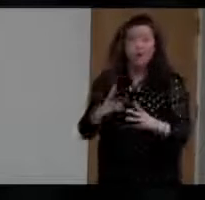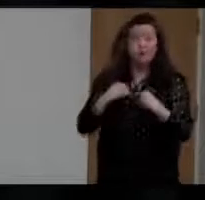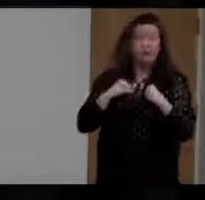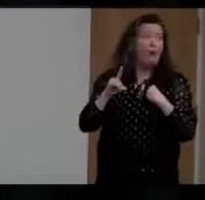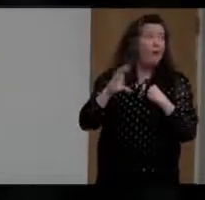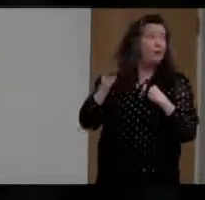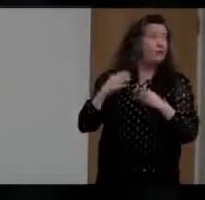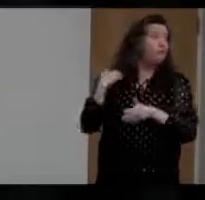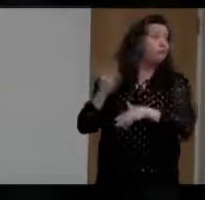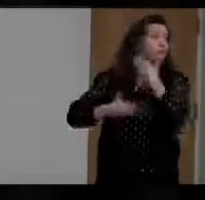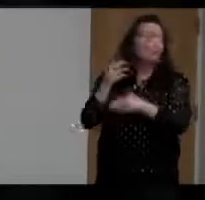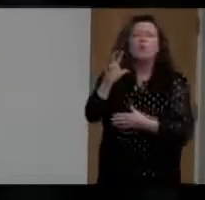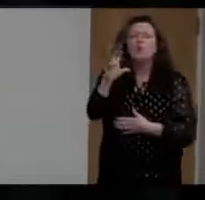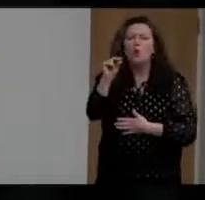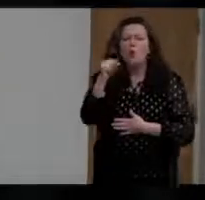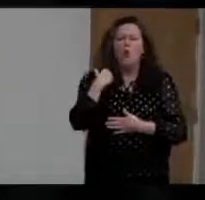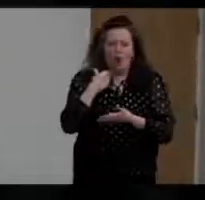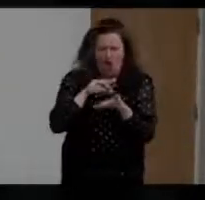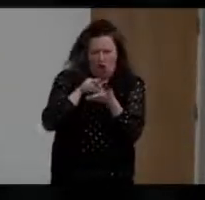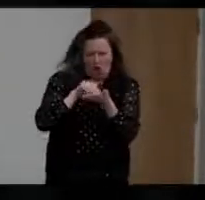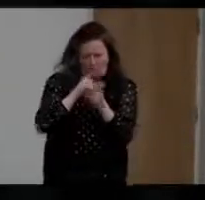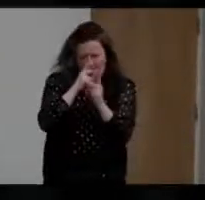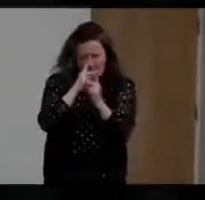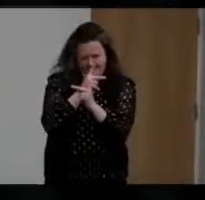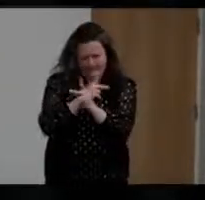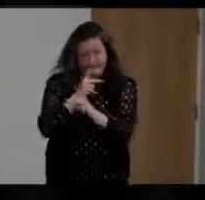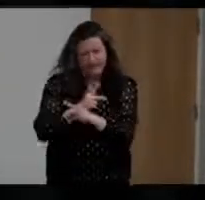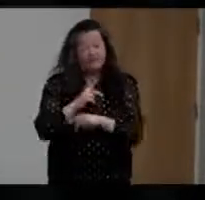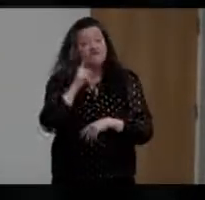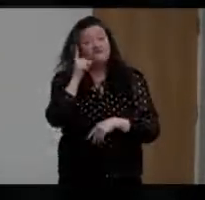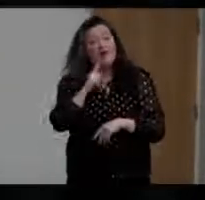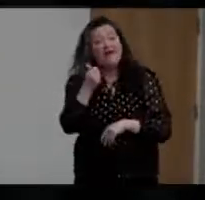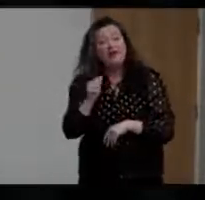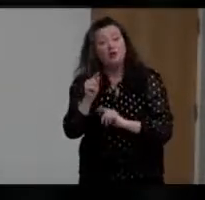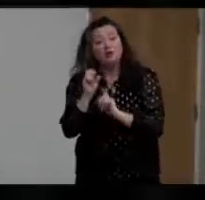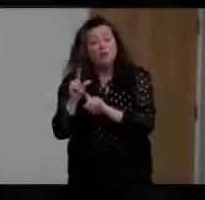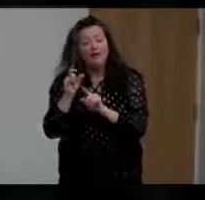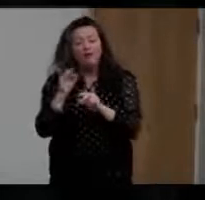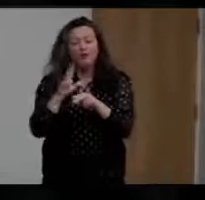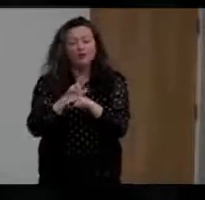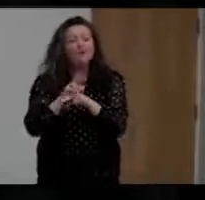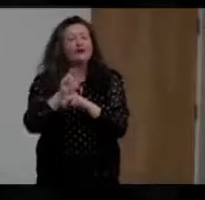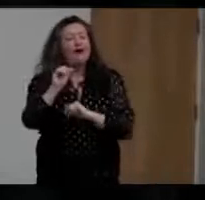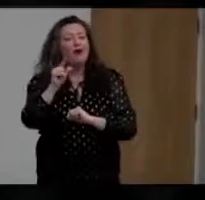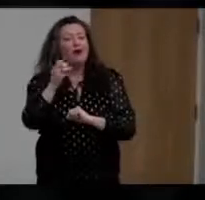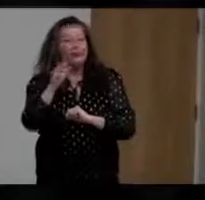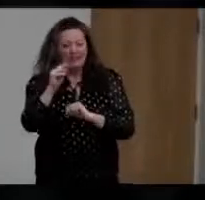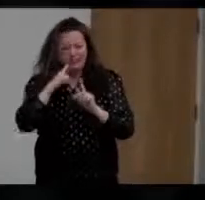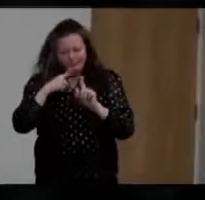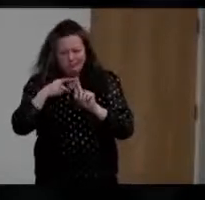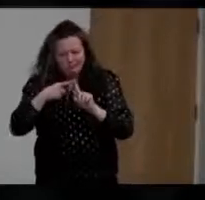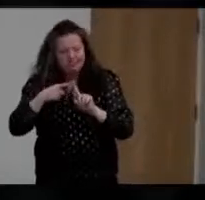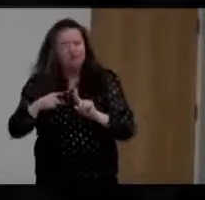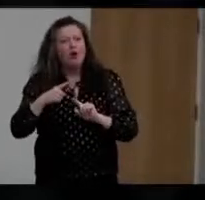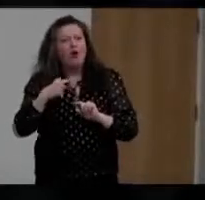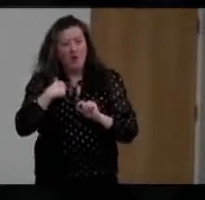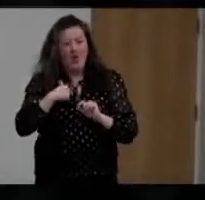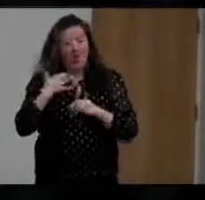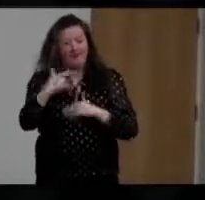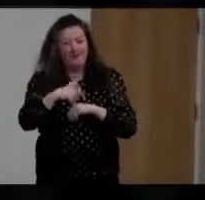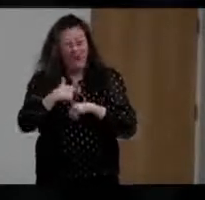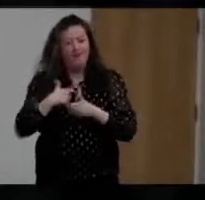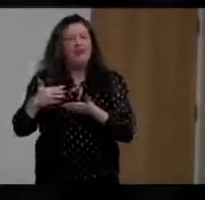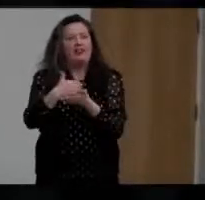demographics, the algorithm should learn from that and improve. So imagine now if a doctor was prescribing a drug, and over time, the way it